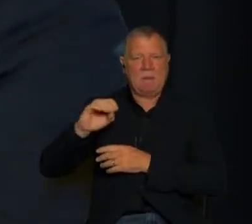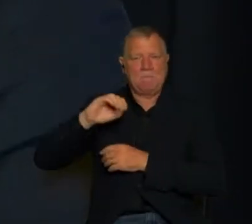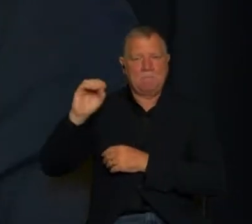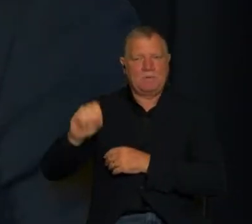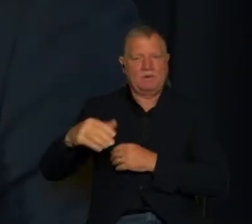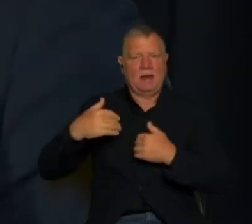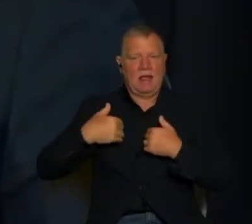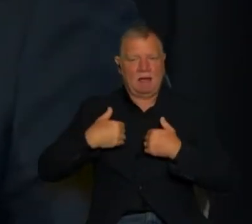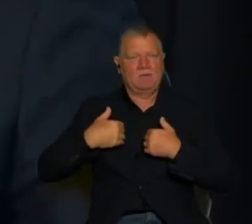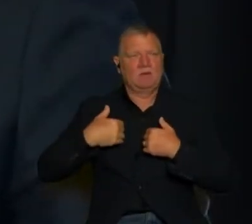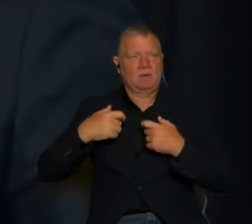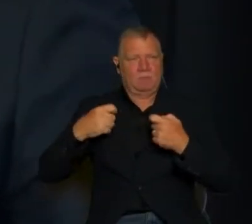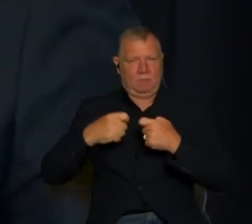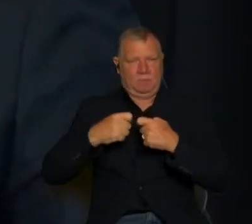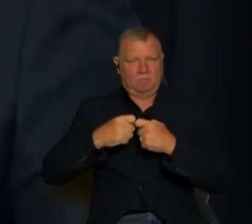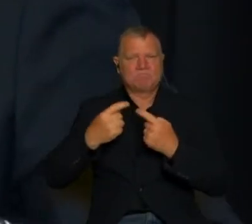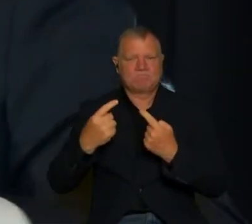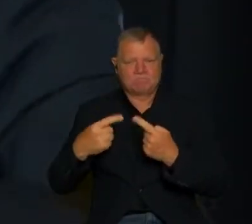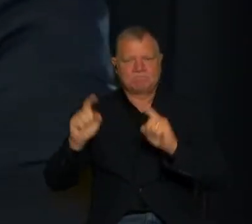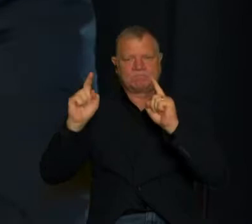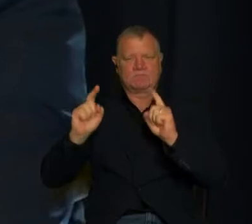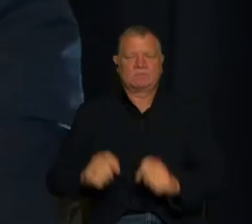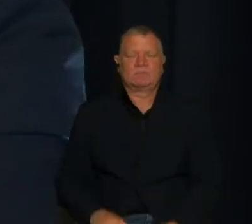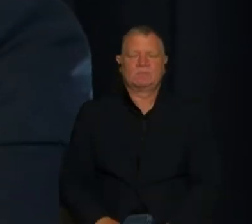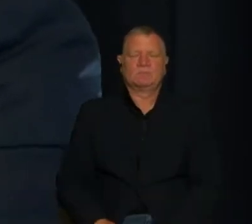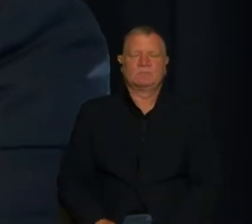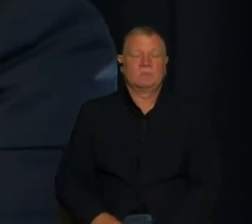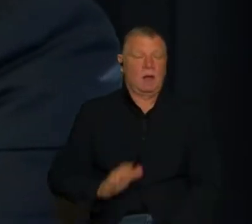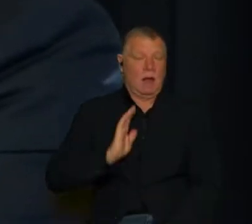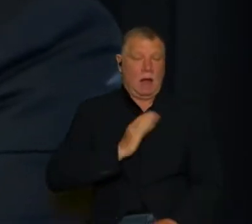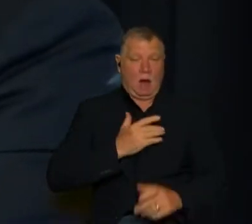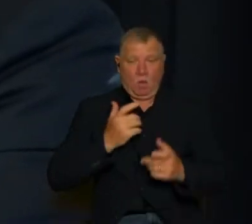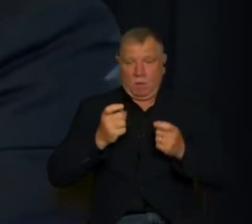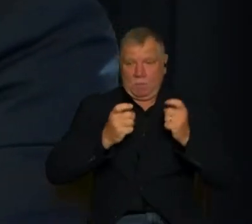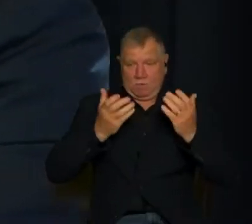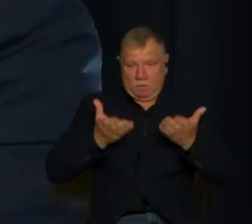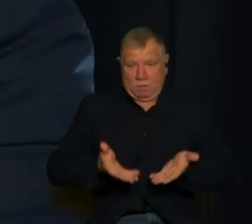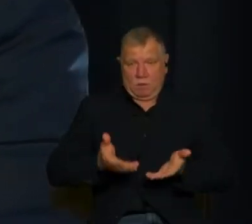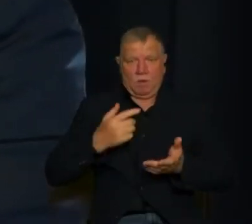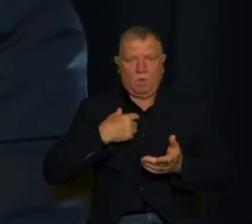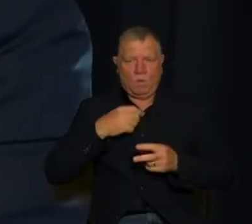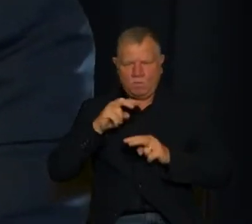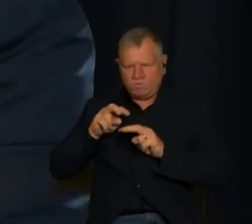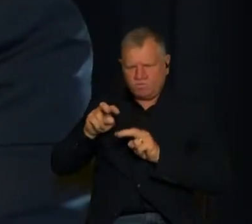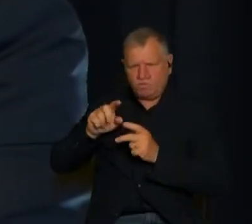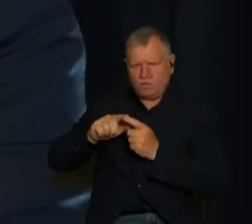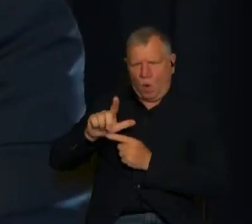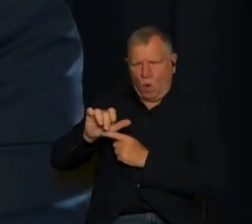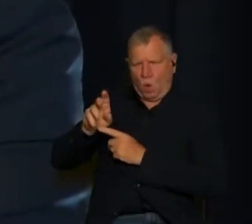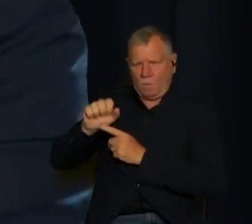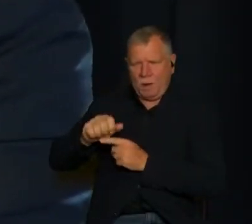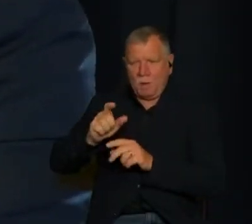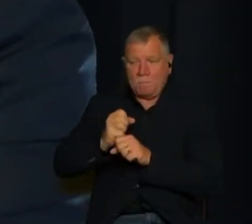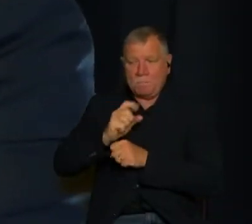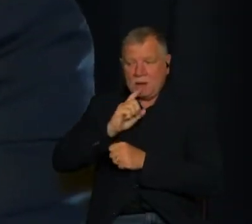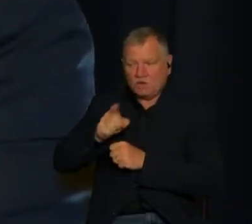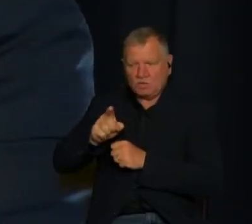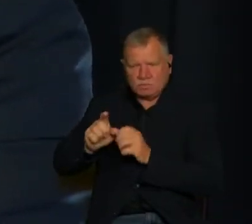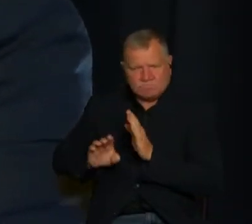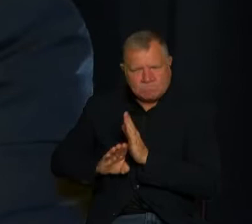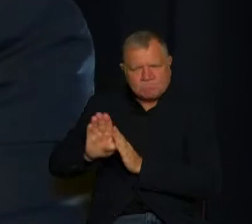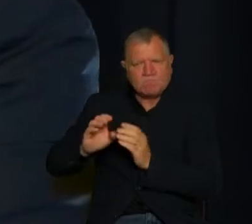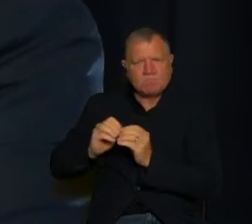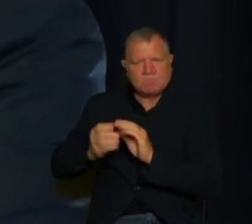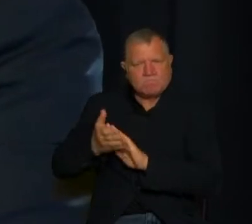of customers have power. Our administration continues to oversee LUMA to ensure it accelerates